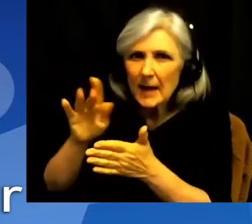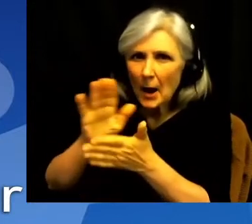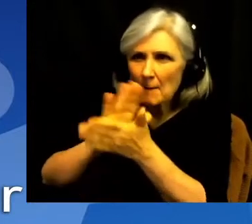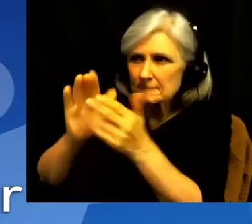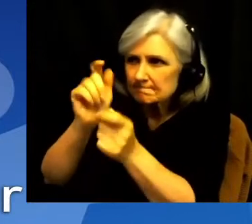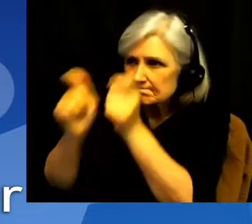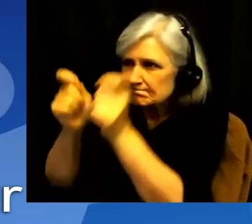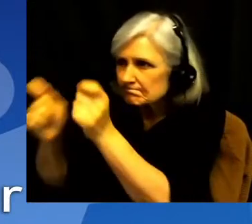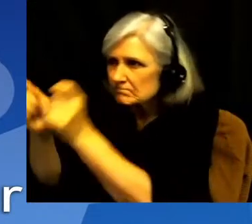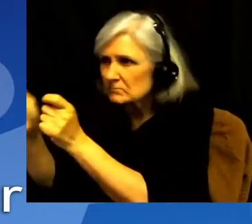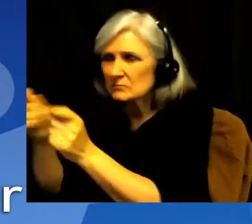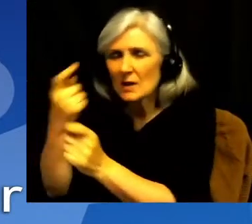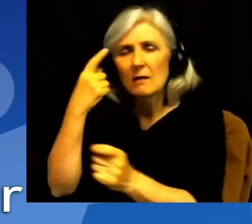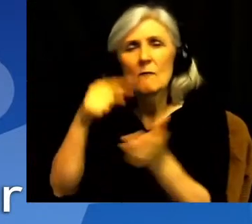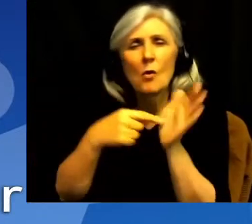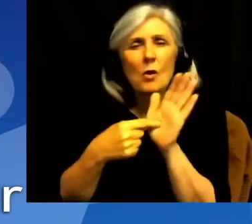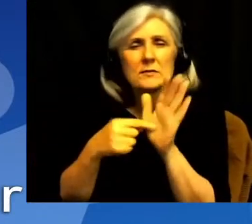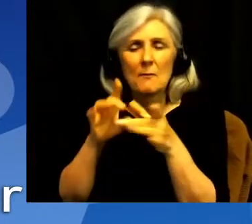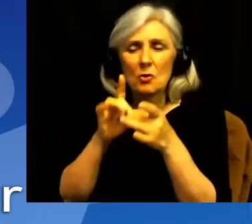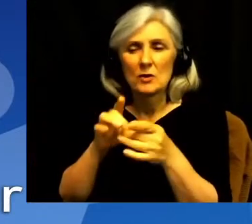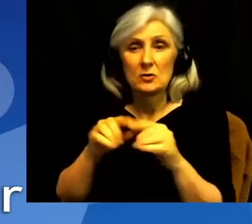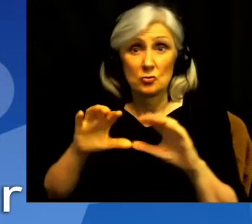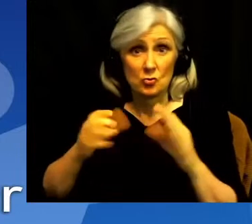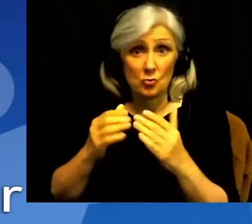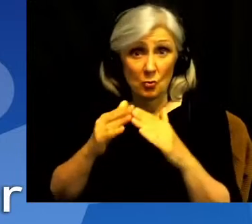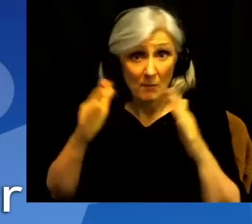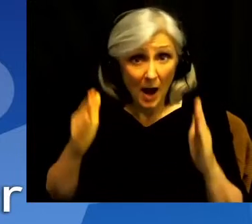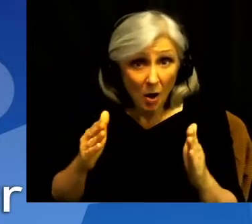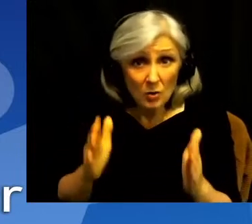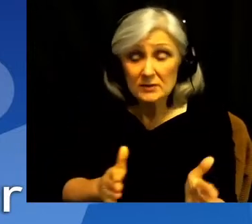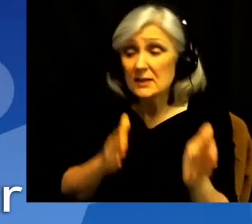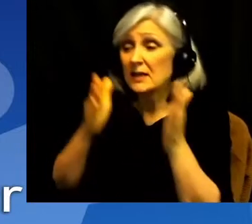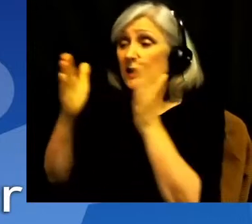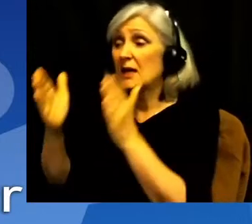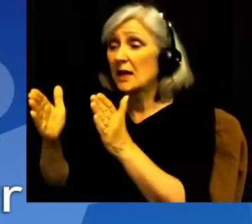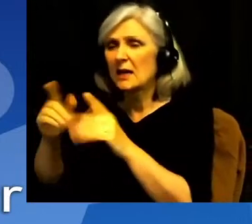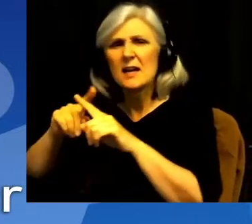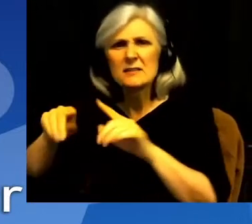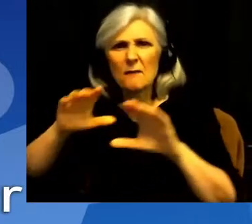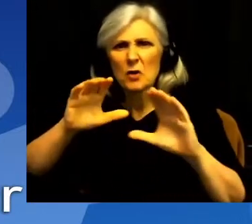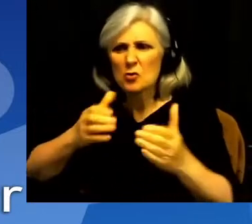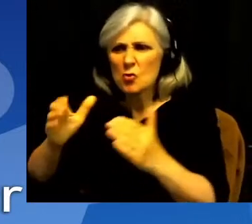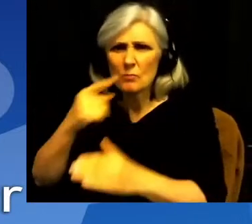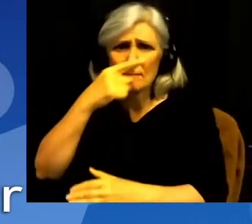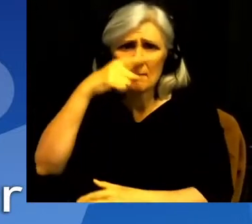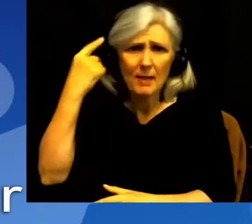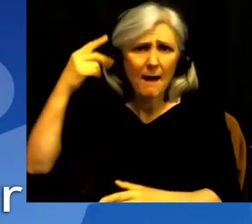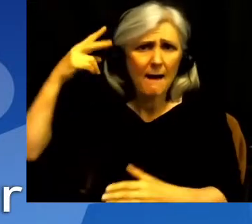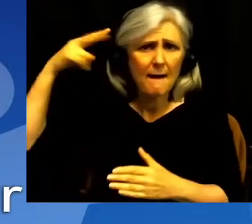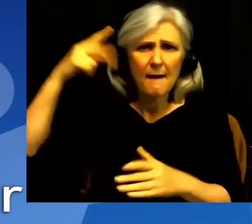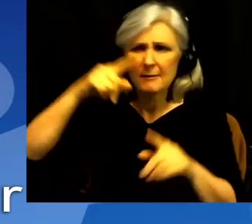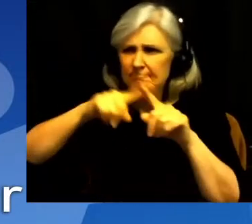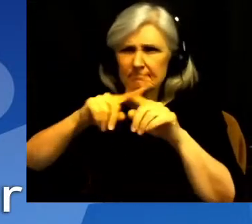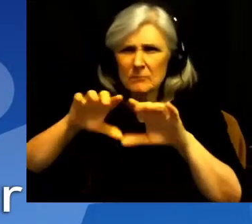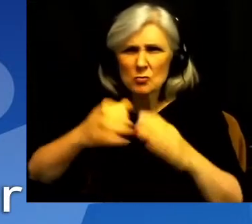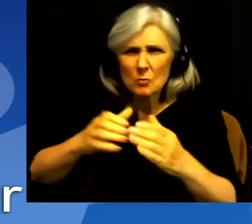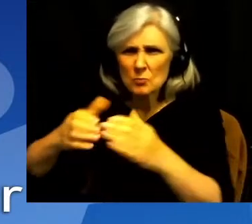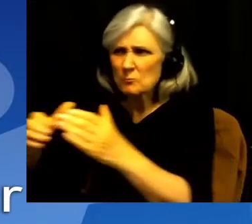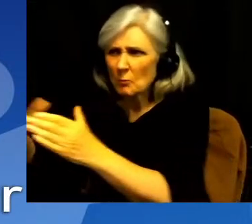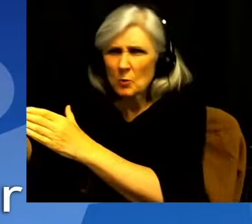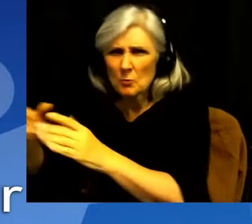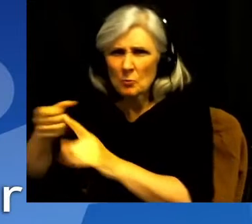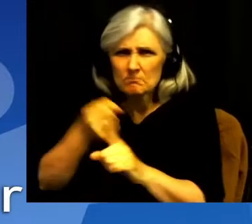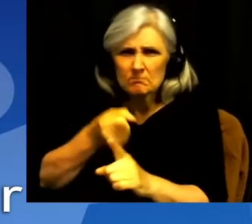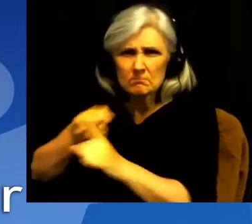group housing, then also cases by race and ethnicity. I'm wondering if any of that data cleanup is also